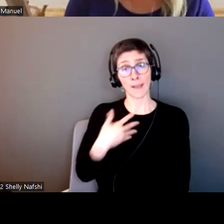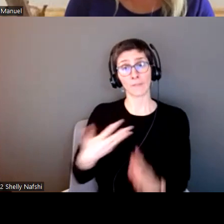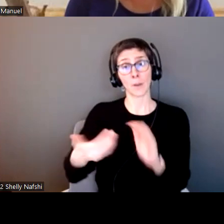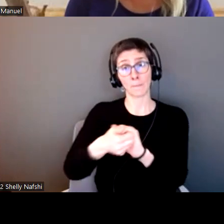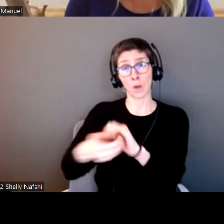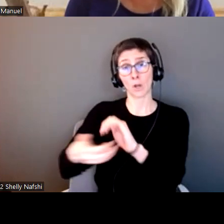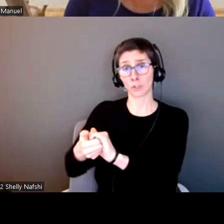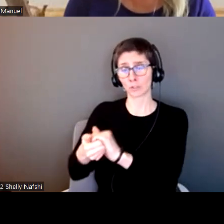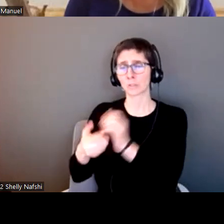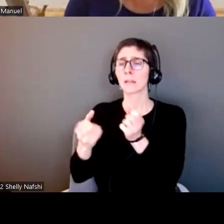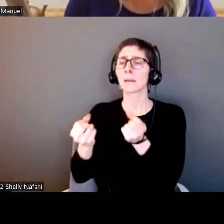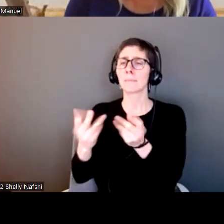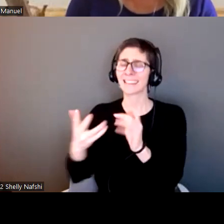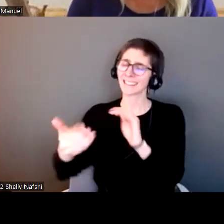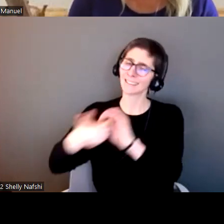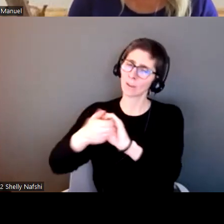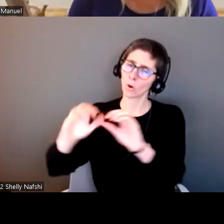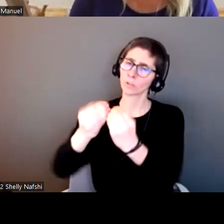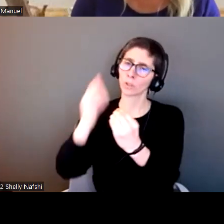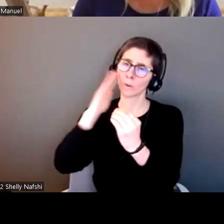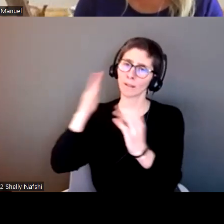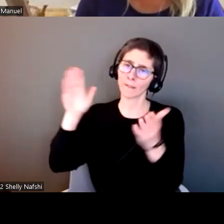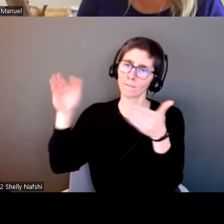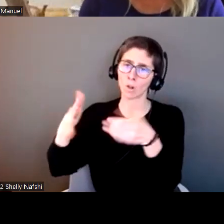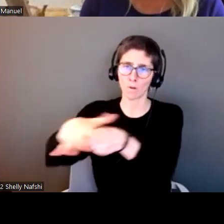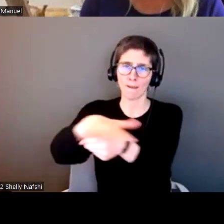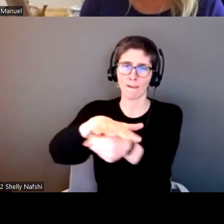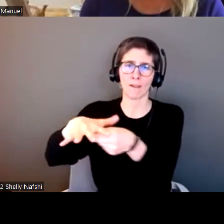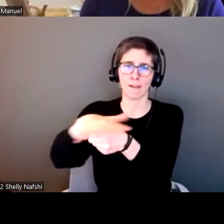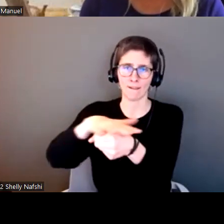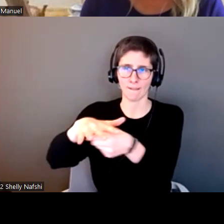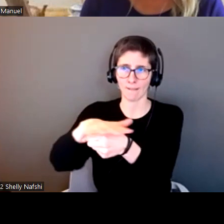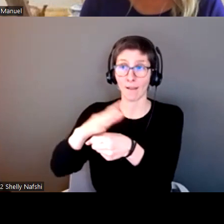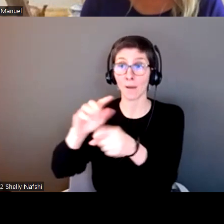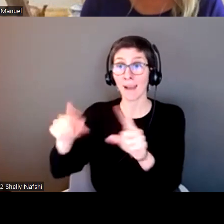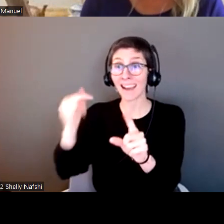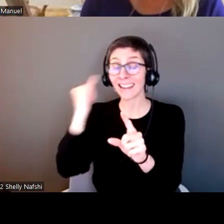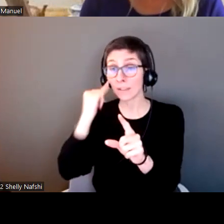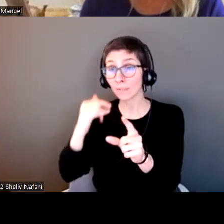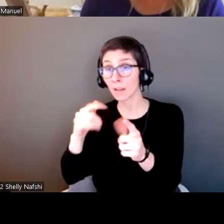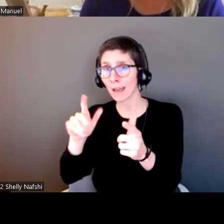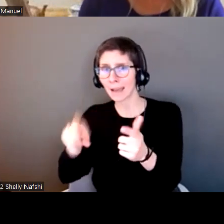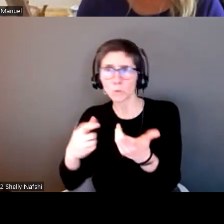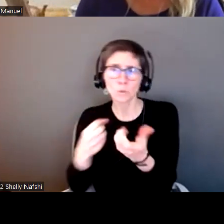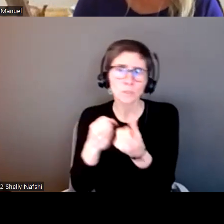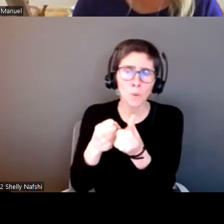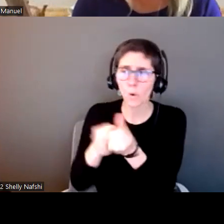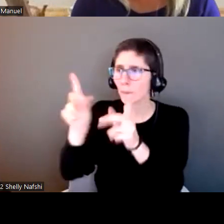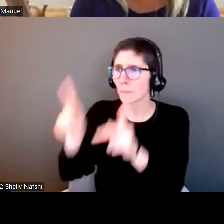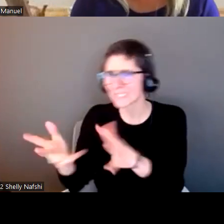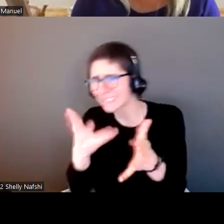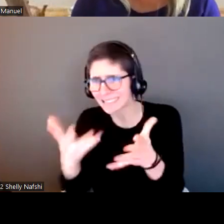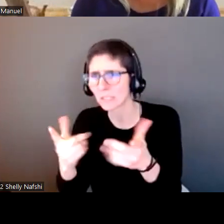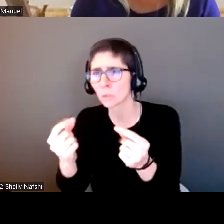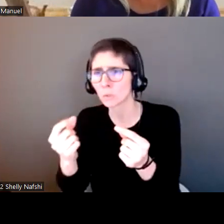in catchment areas, but they're willing to step outside of their catchment area to be able to support the client that they're working with to